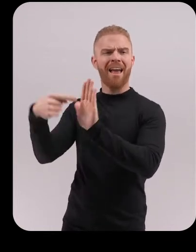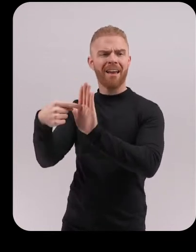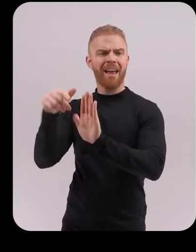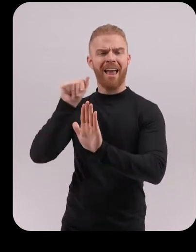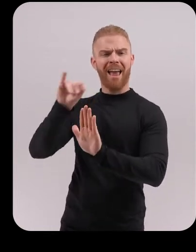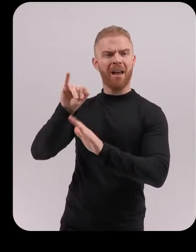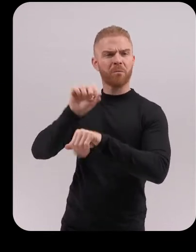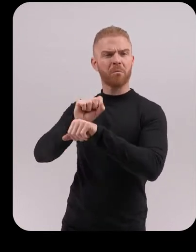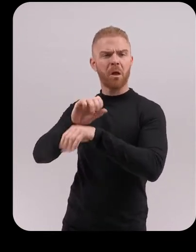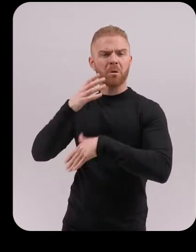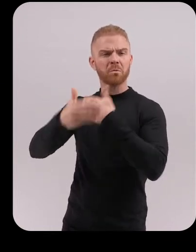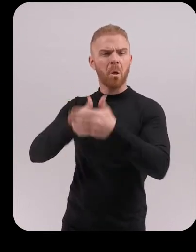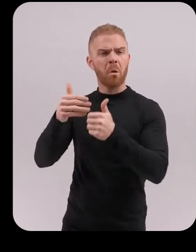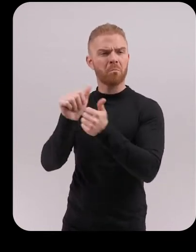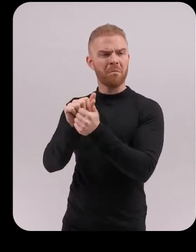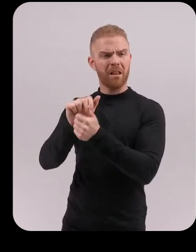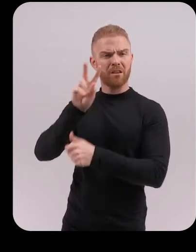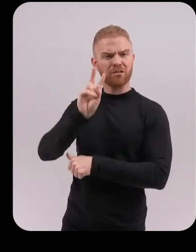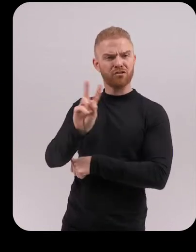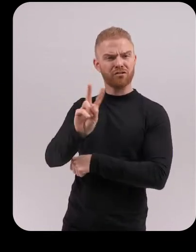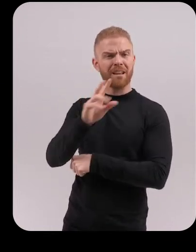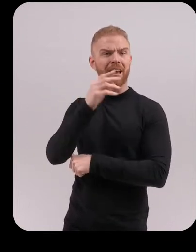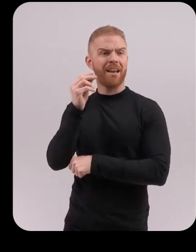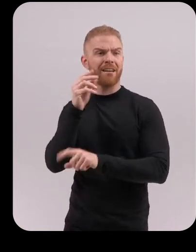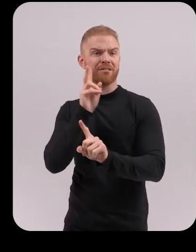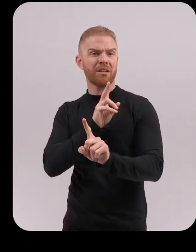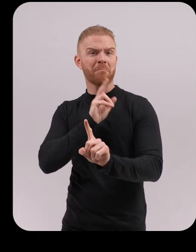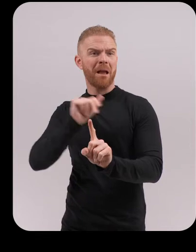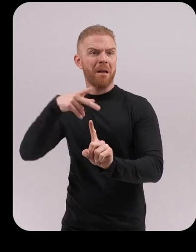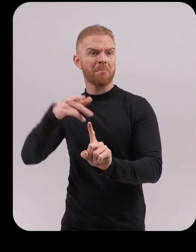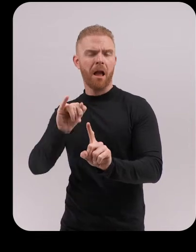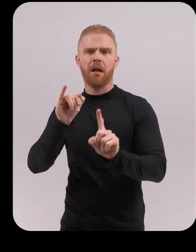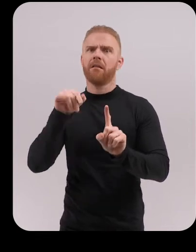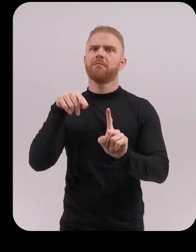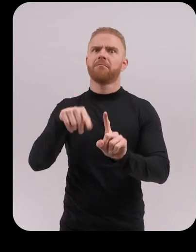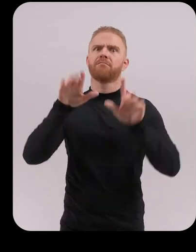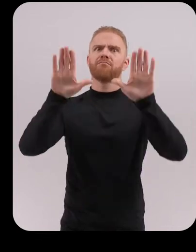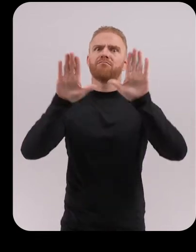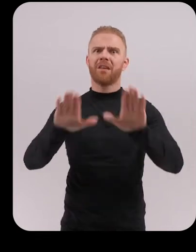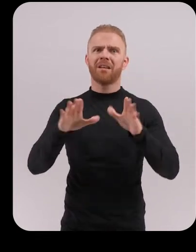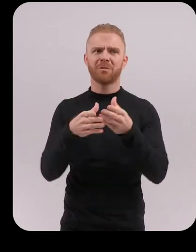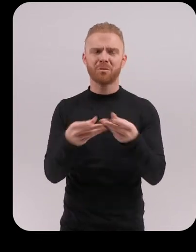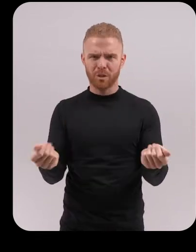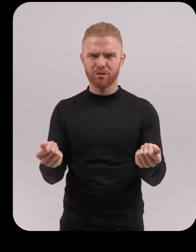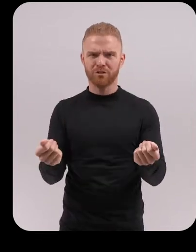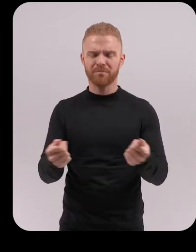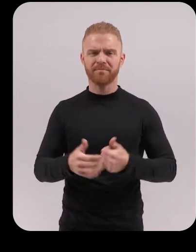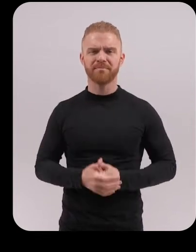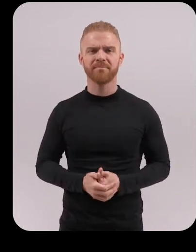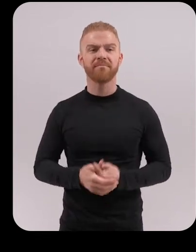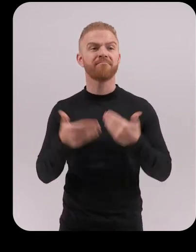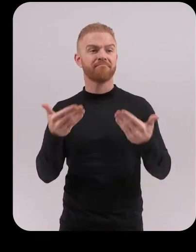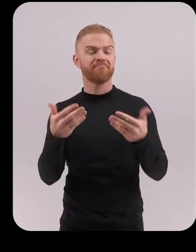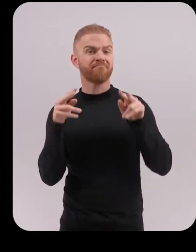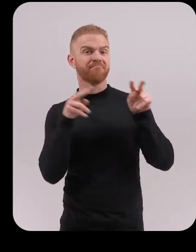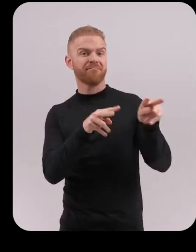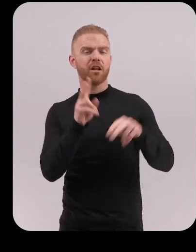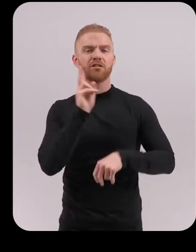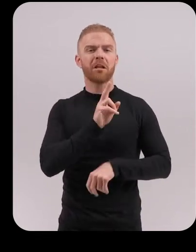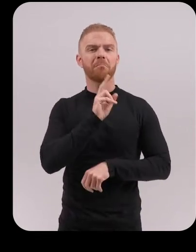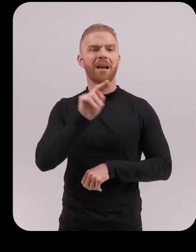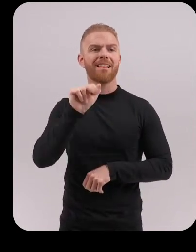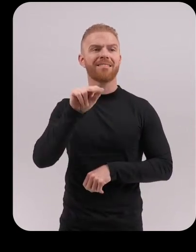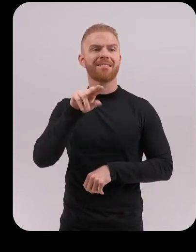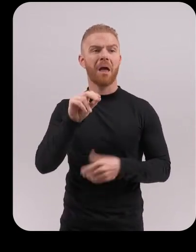AI workflows with Vertex, the Gemini API is a great solution. Next, let's look at